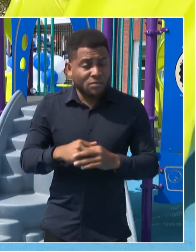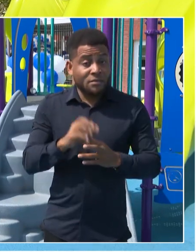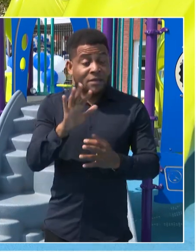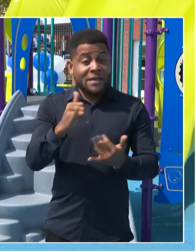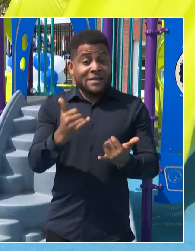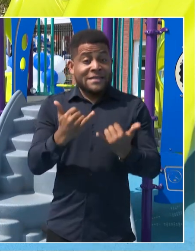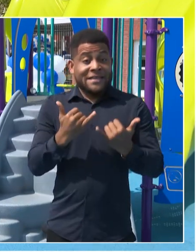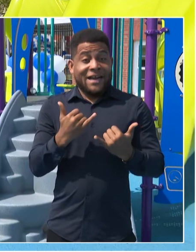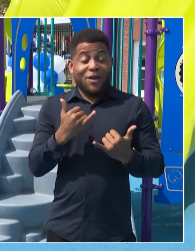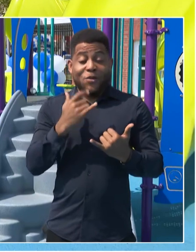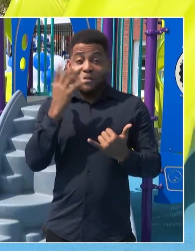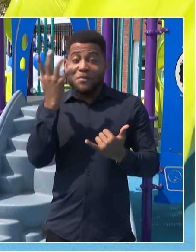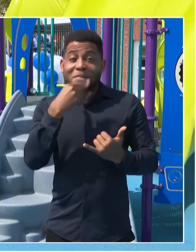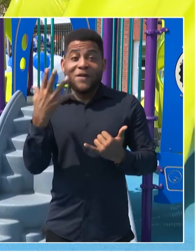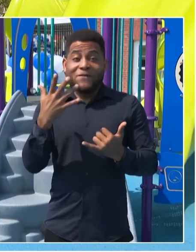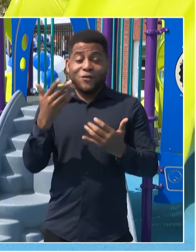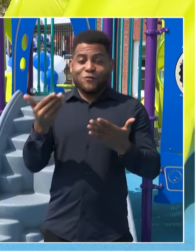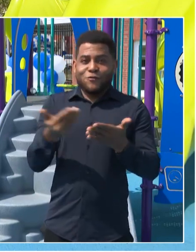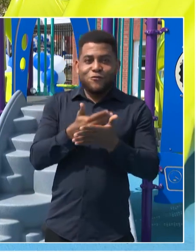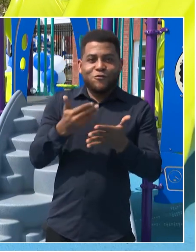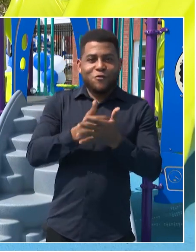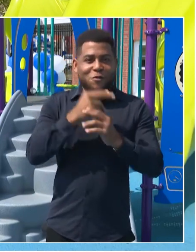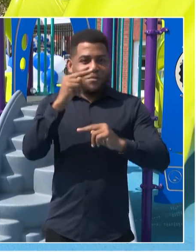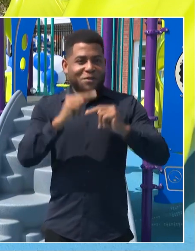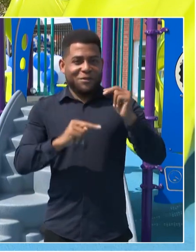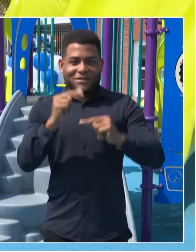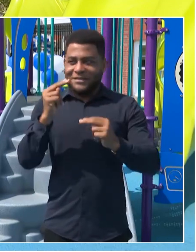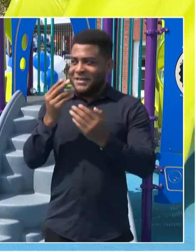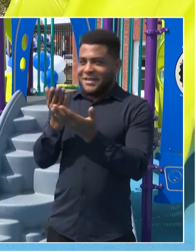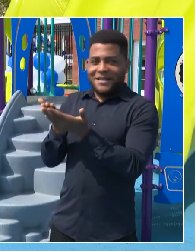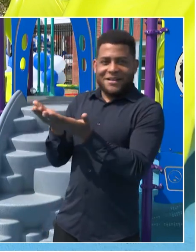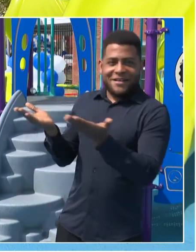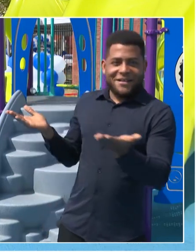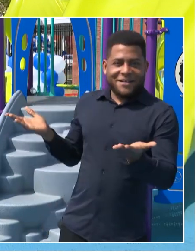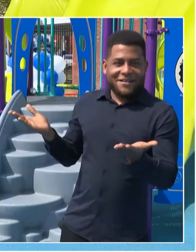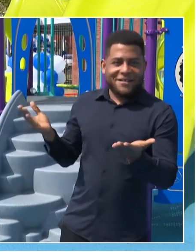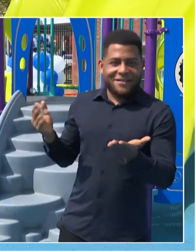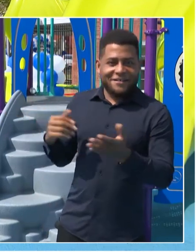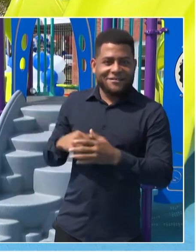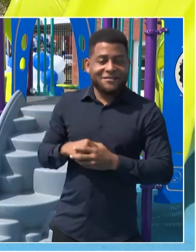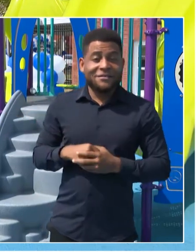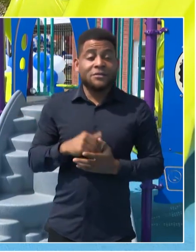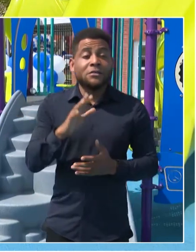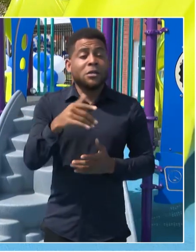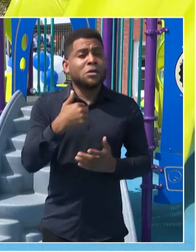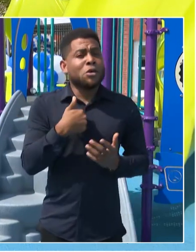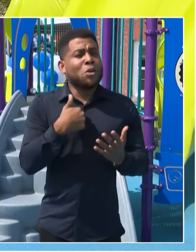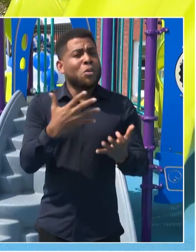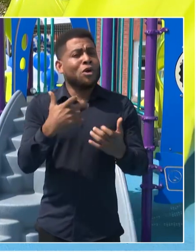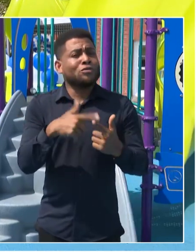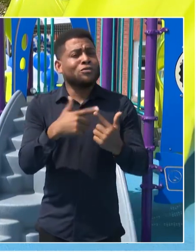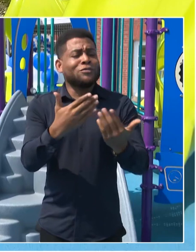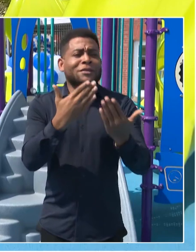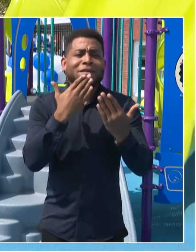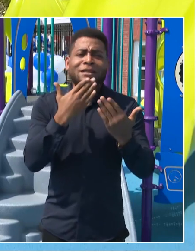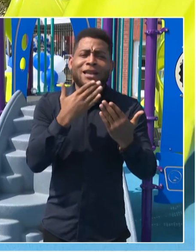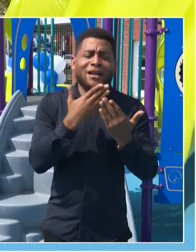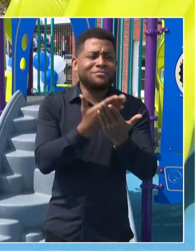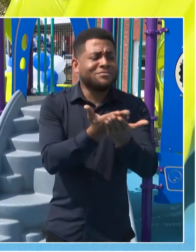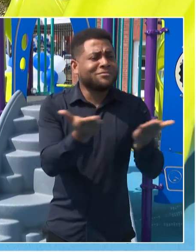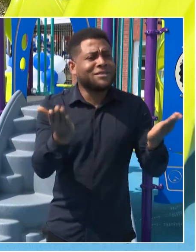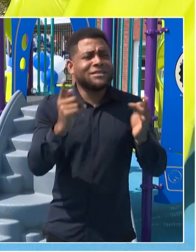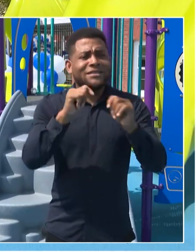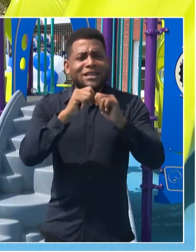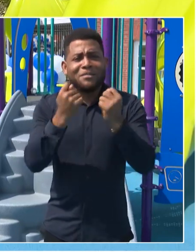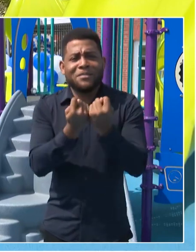beautiful spaces for our community. I want to extend an extra special thanks to the entire team that has